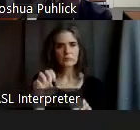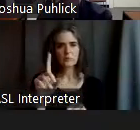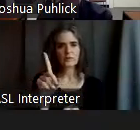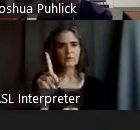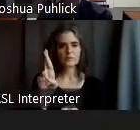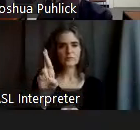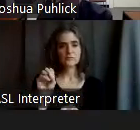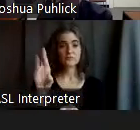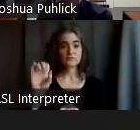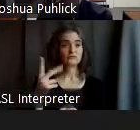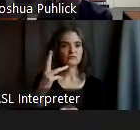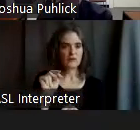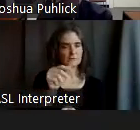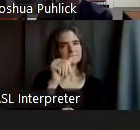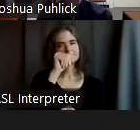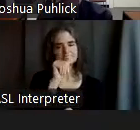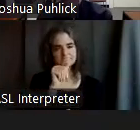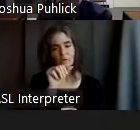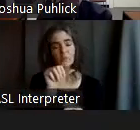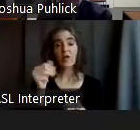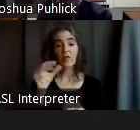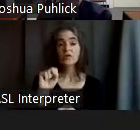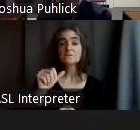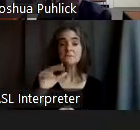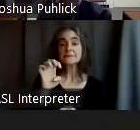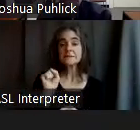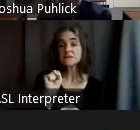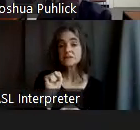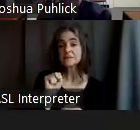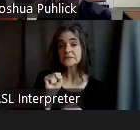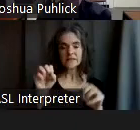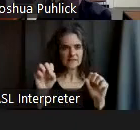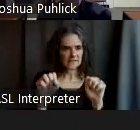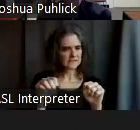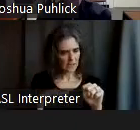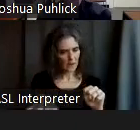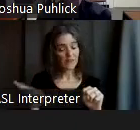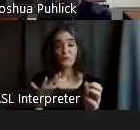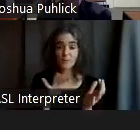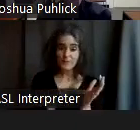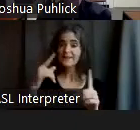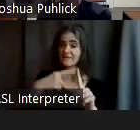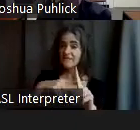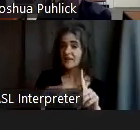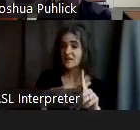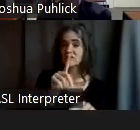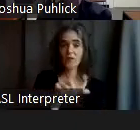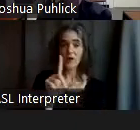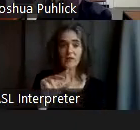So I think that's going to be an advantage for longleaf pine moving forward.